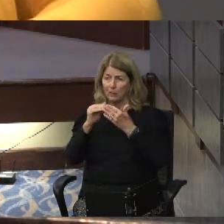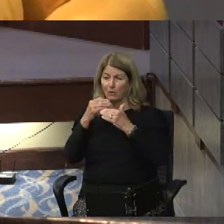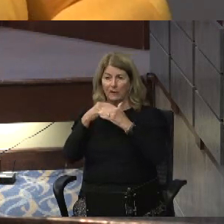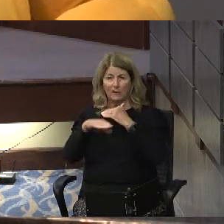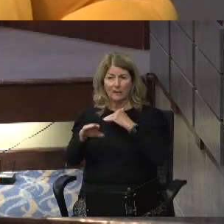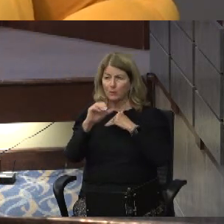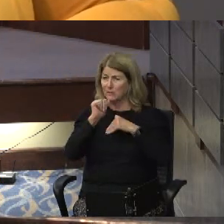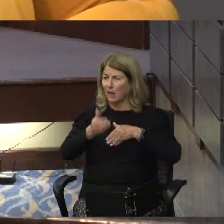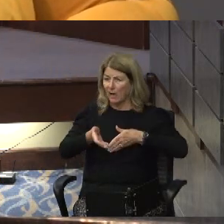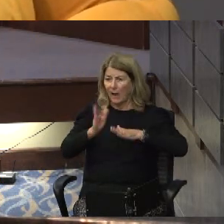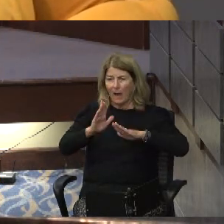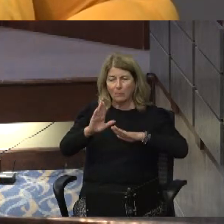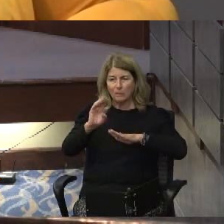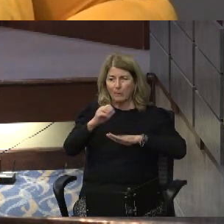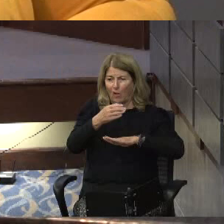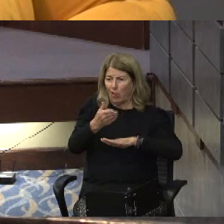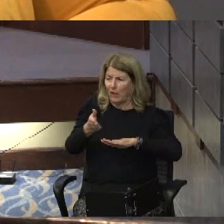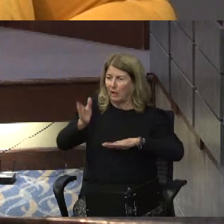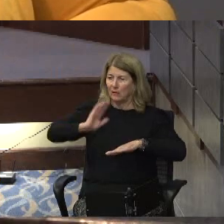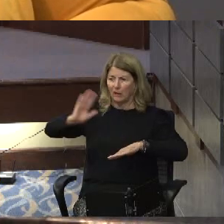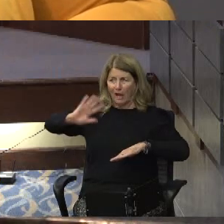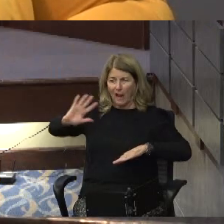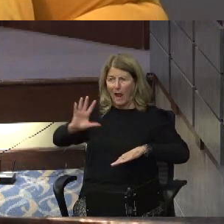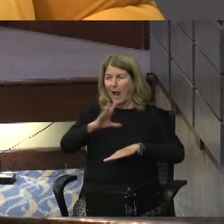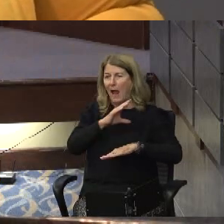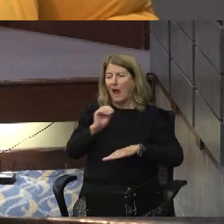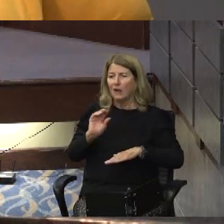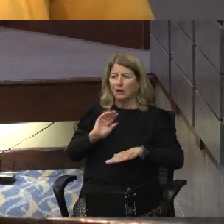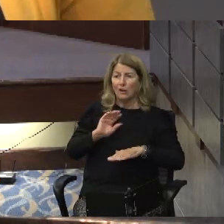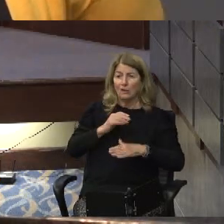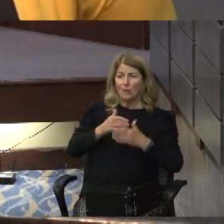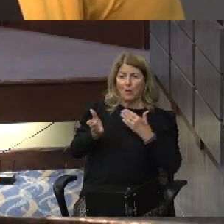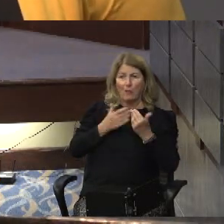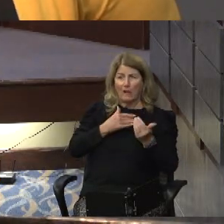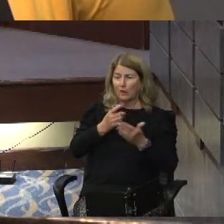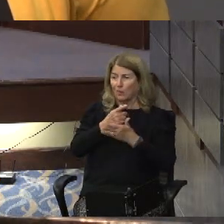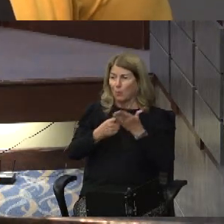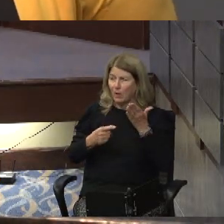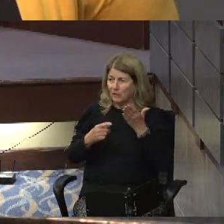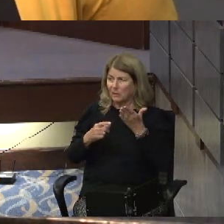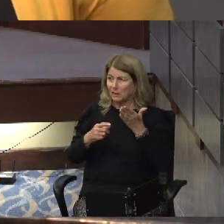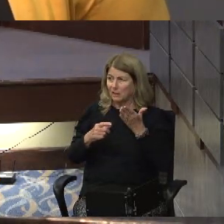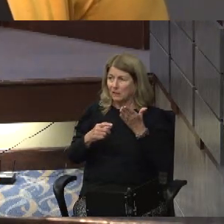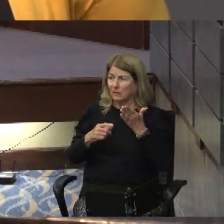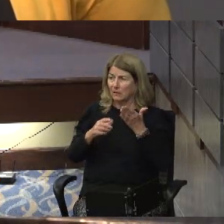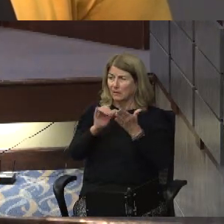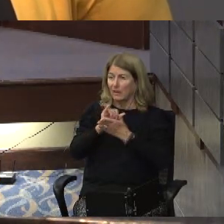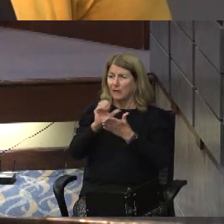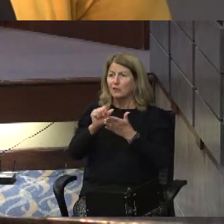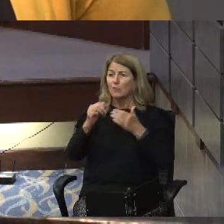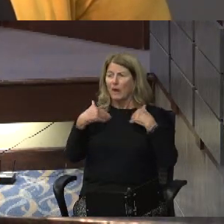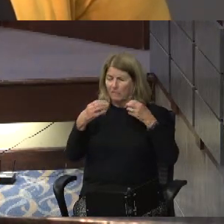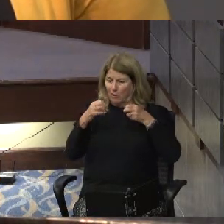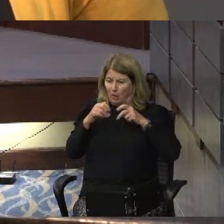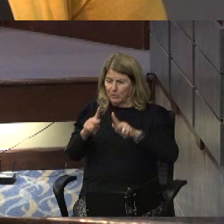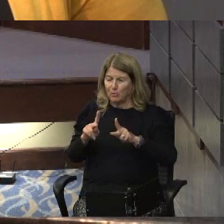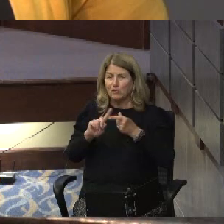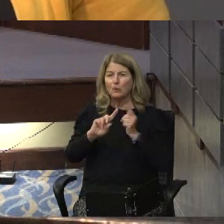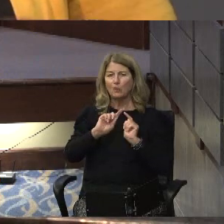thing. And no matter what you did, you had an opportunity to go